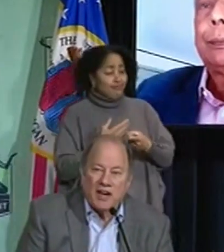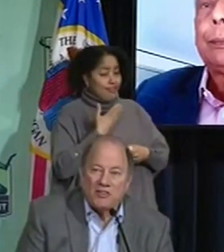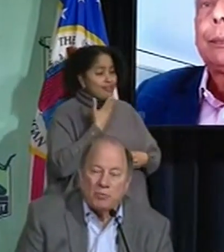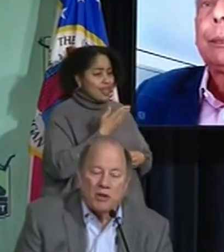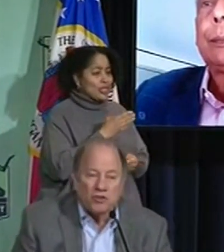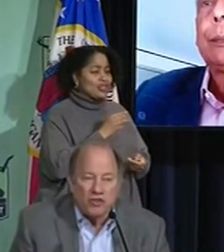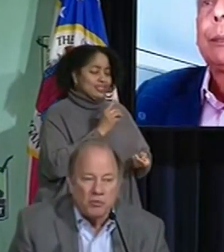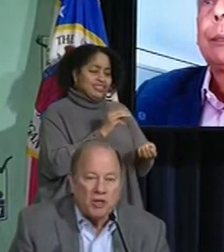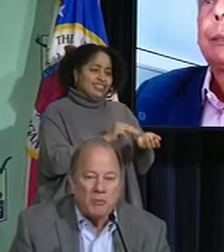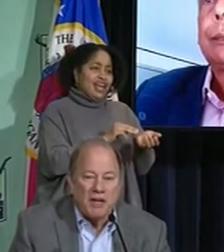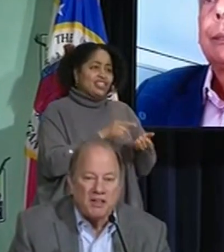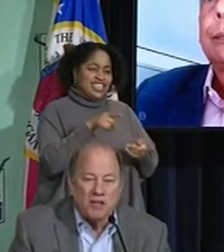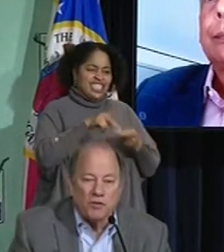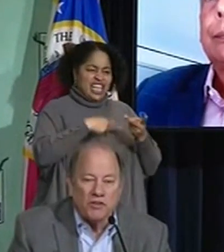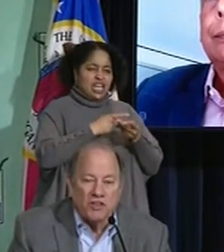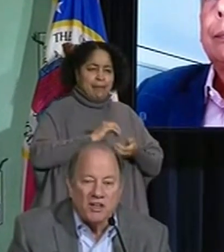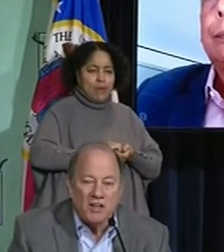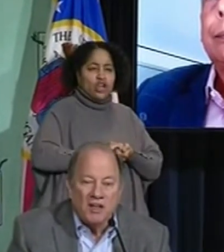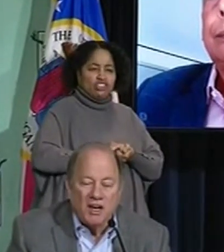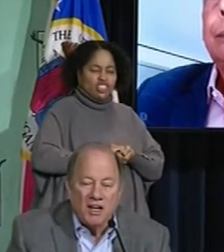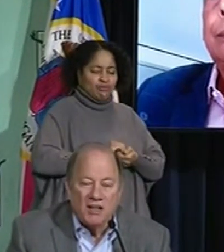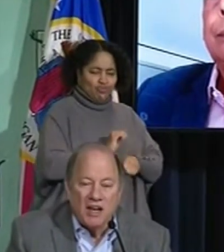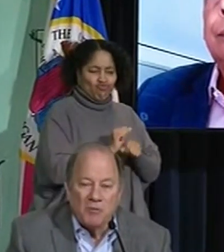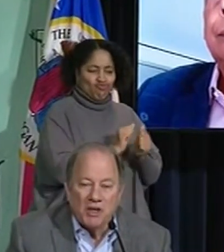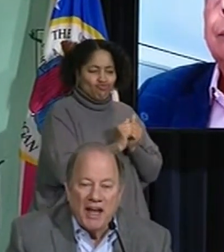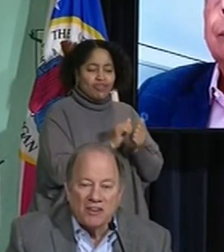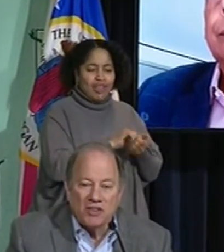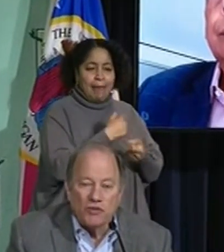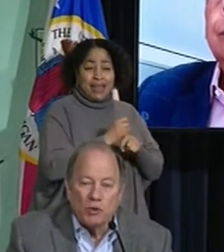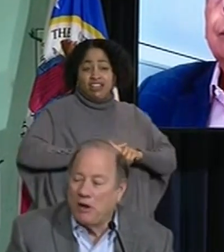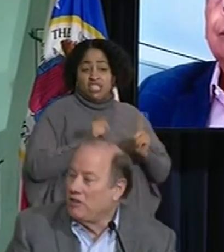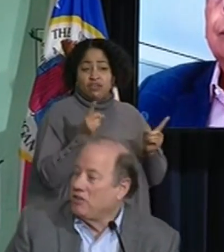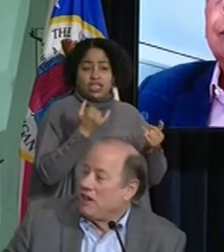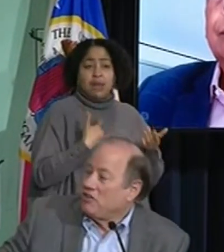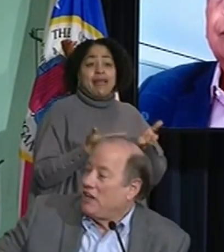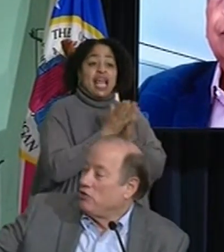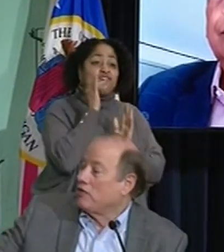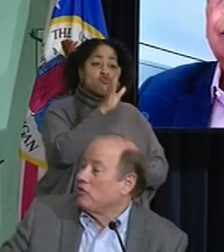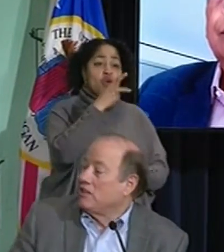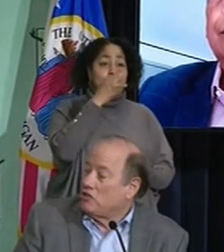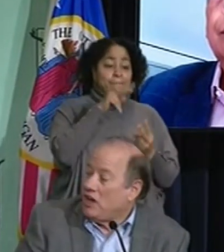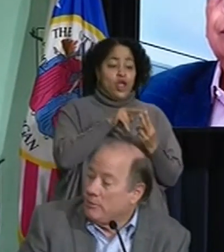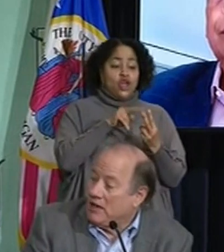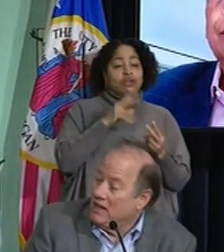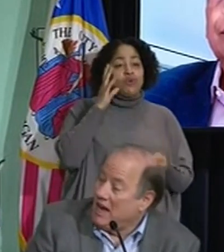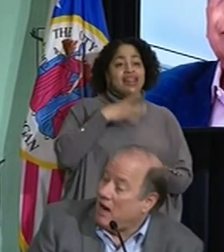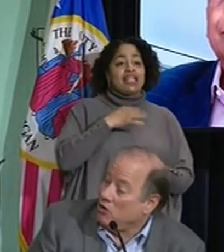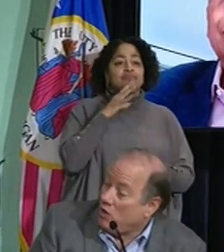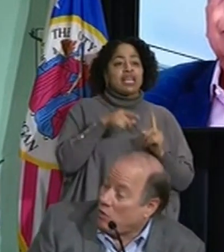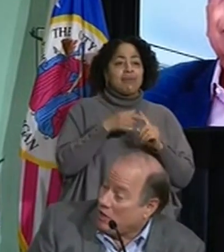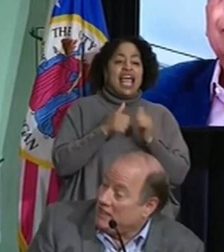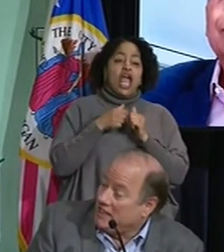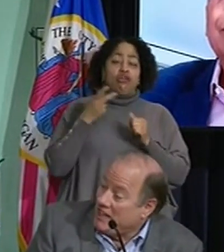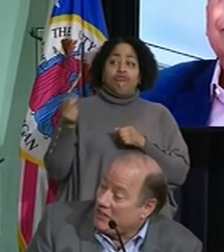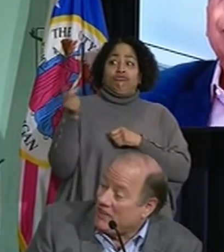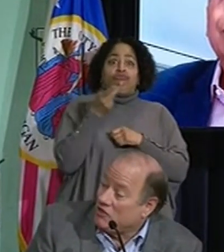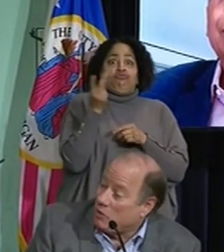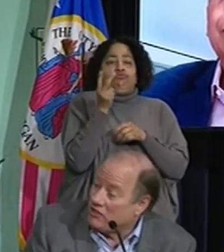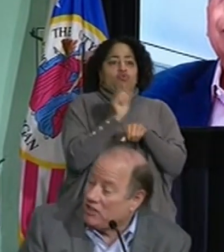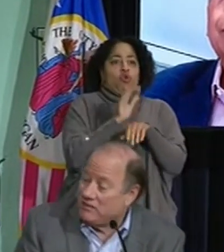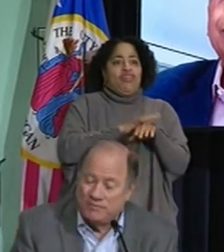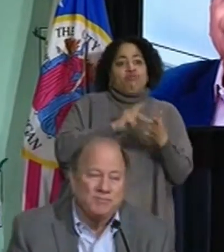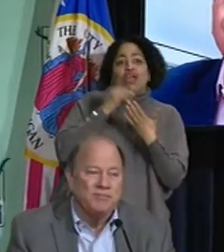These are the kinds of partnerships that are making a difference. And now I'm going to ask if your partner, John Zervis, would like to talk about how you are working together